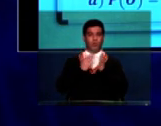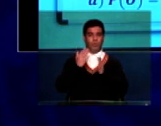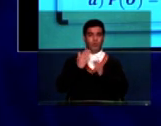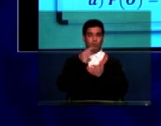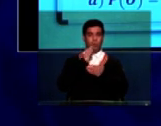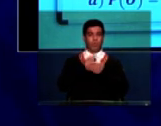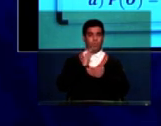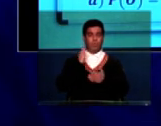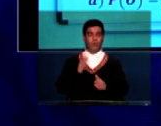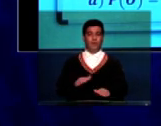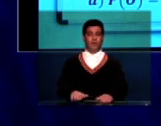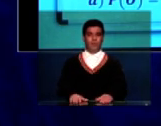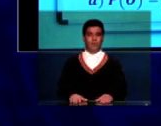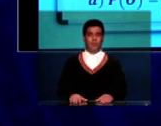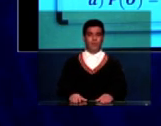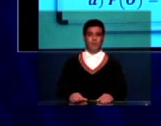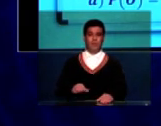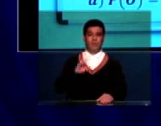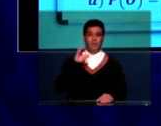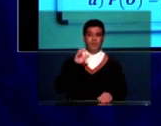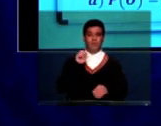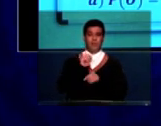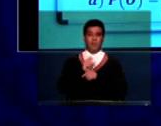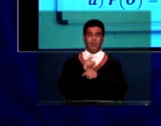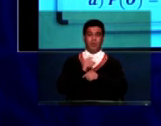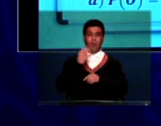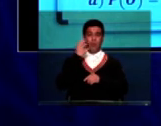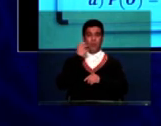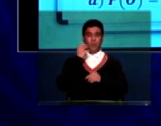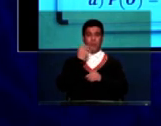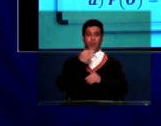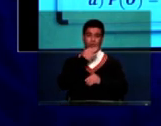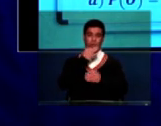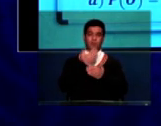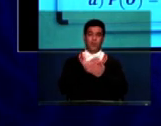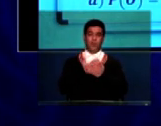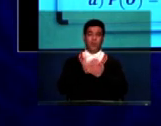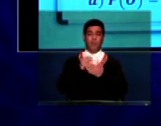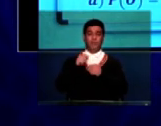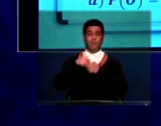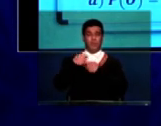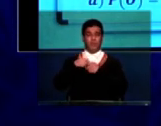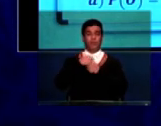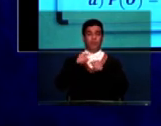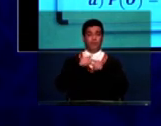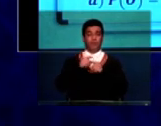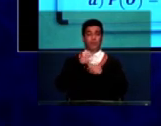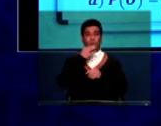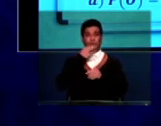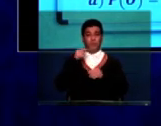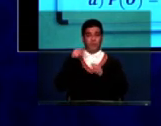bo'lamiz. C shartida olmani yoqtira turib, bananni ham yoqtirish